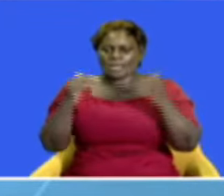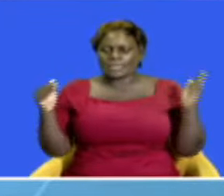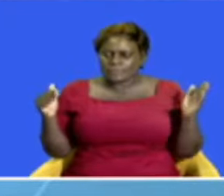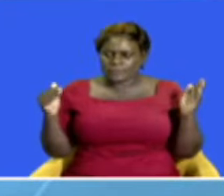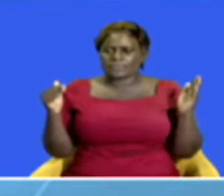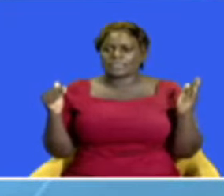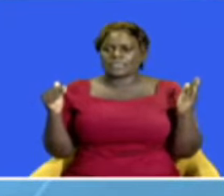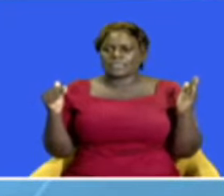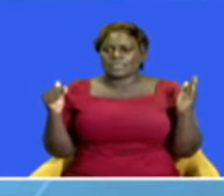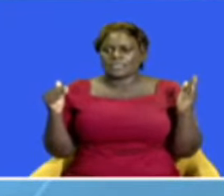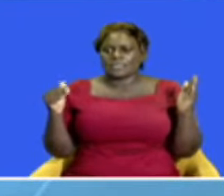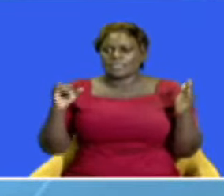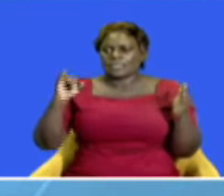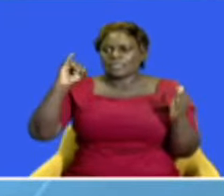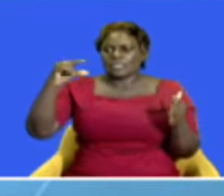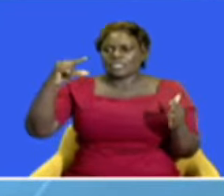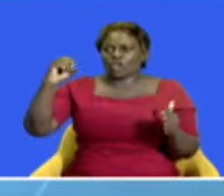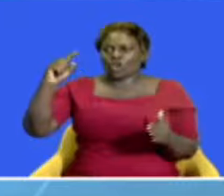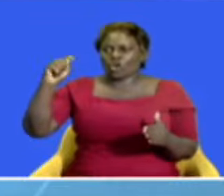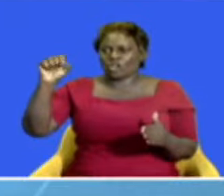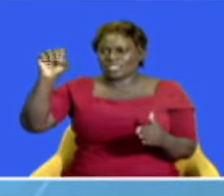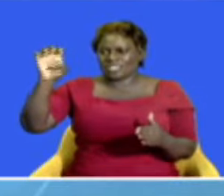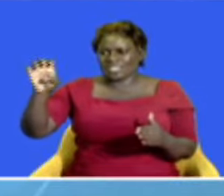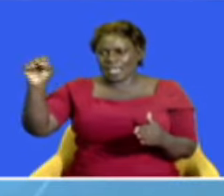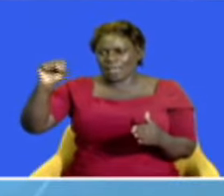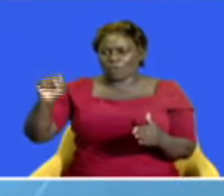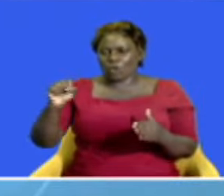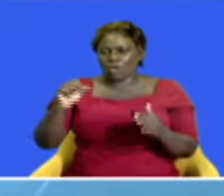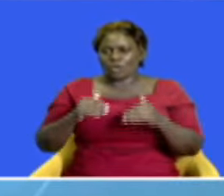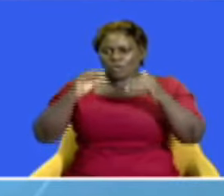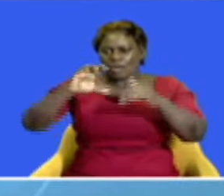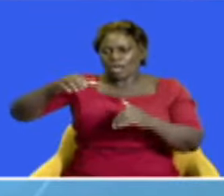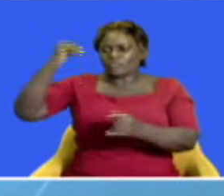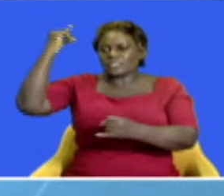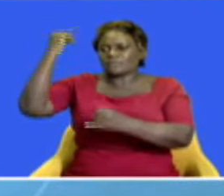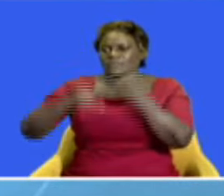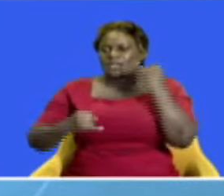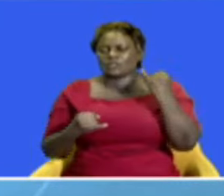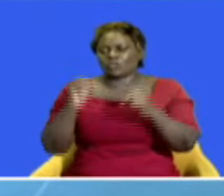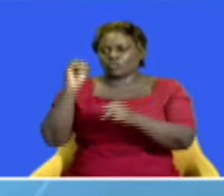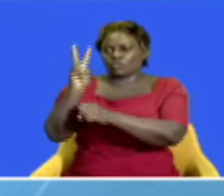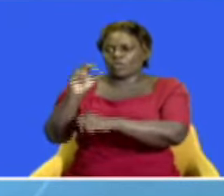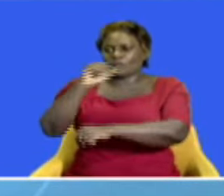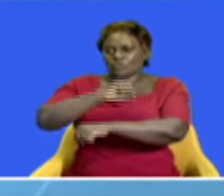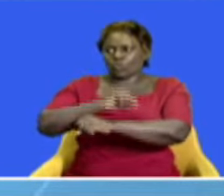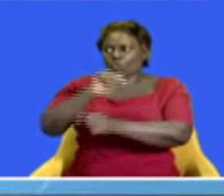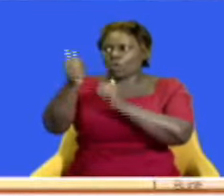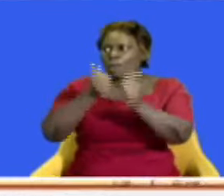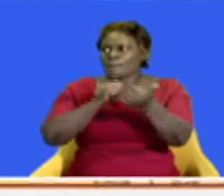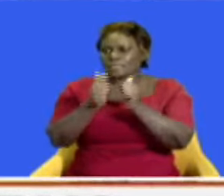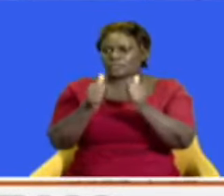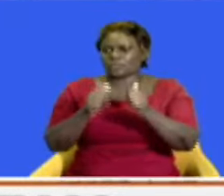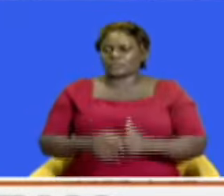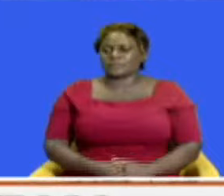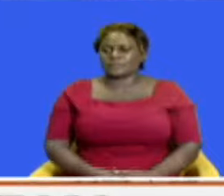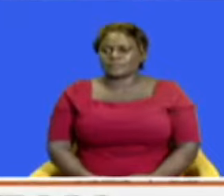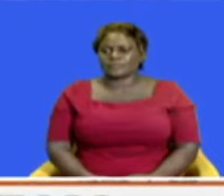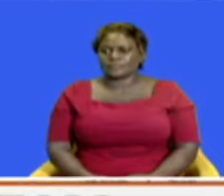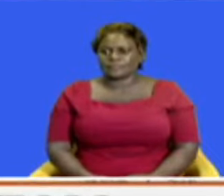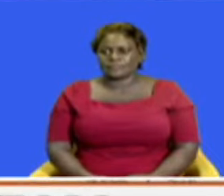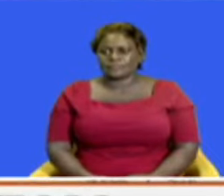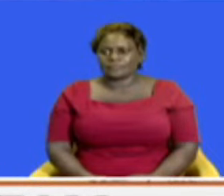against Ingotse Boys that saw them book a slot in the county finals of the secondary school games. So, Tino,